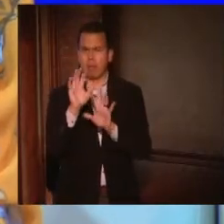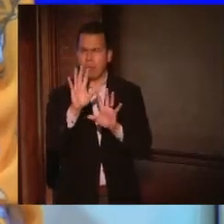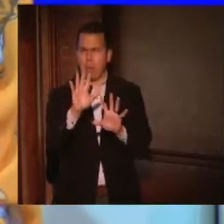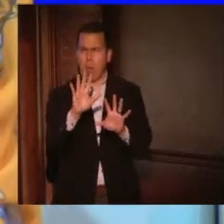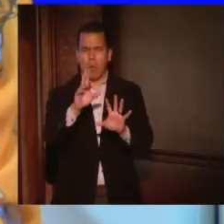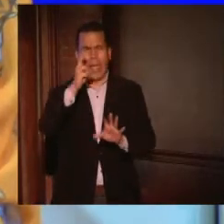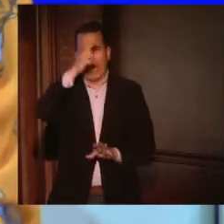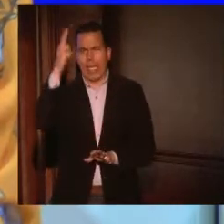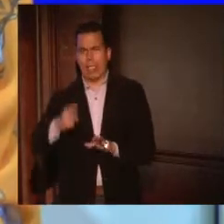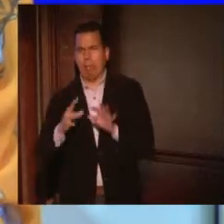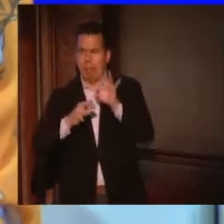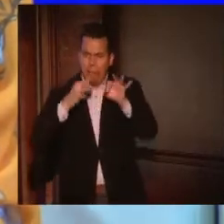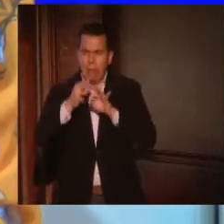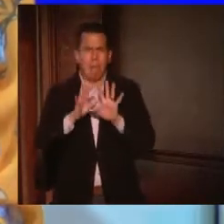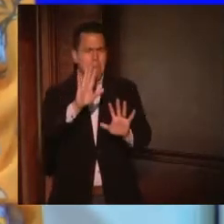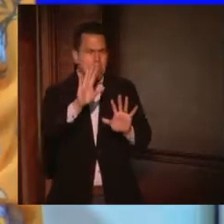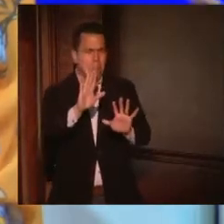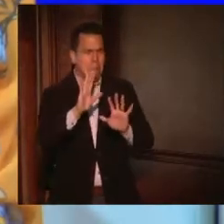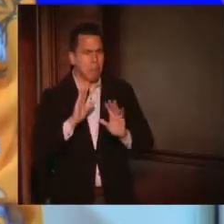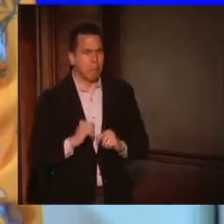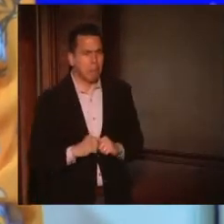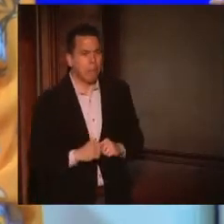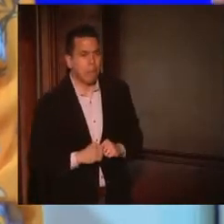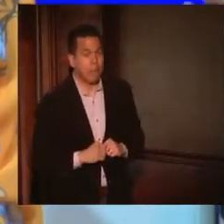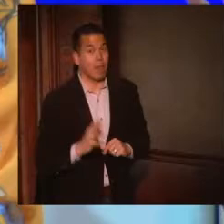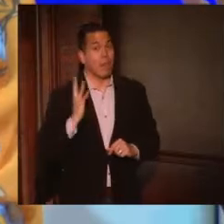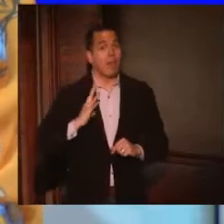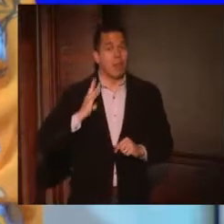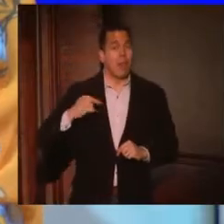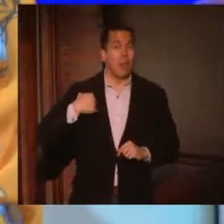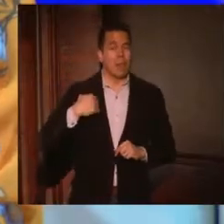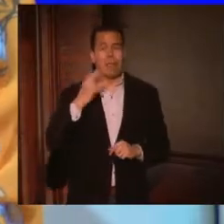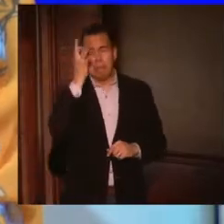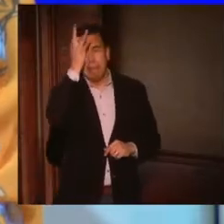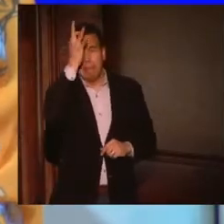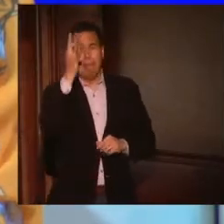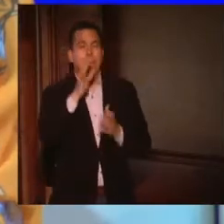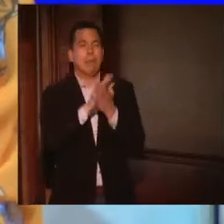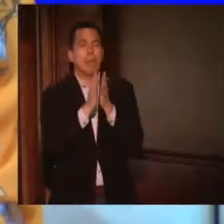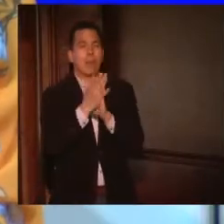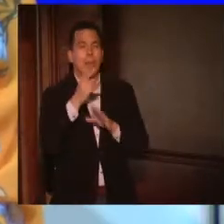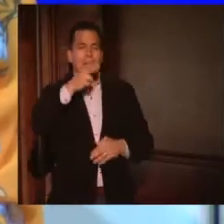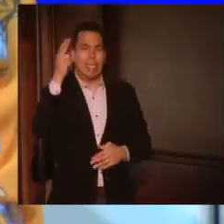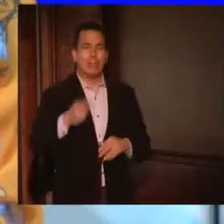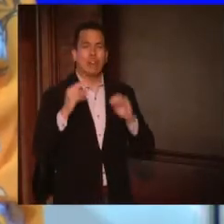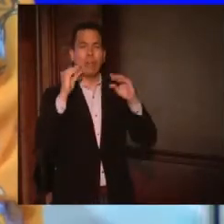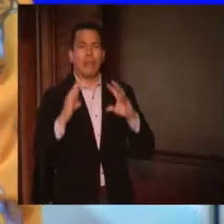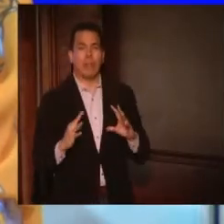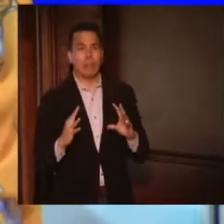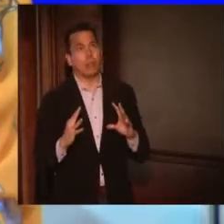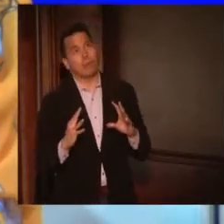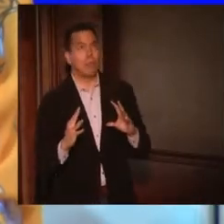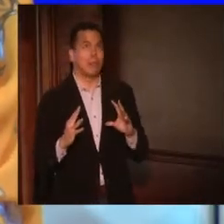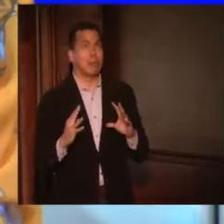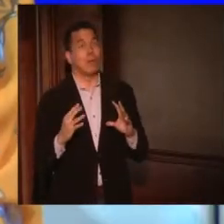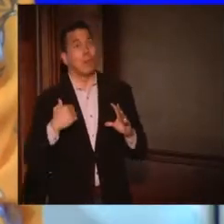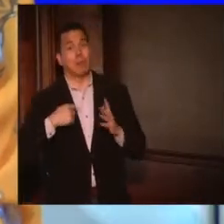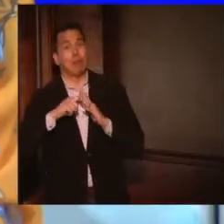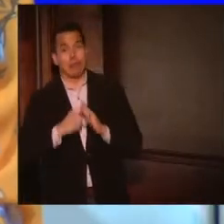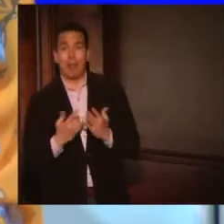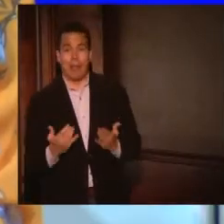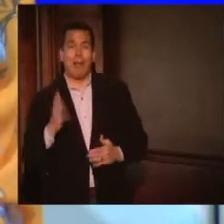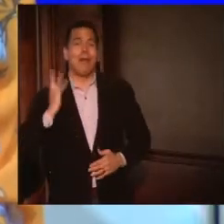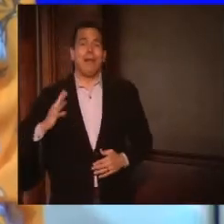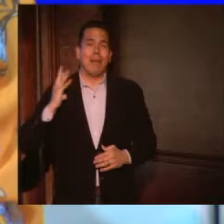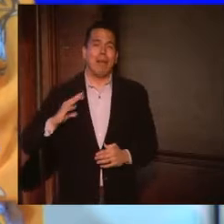9 minutes left. No. I was almost a history professor, and then this is like my weird transition into blockchain. So if we think